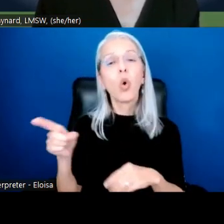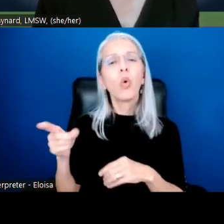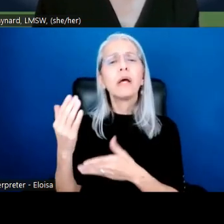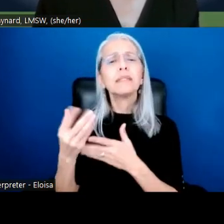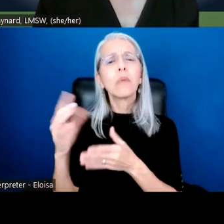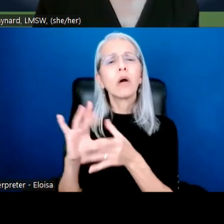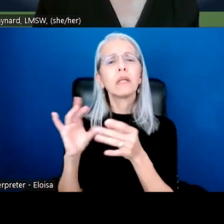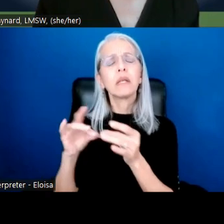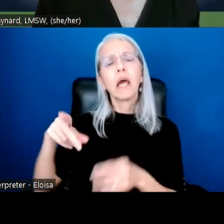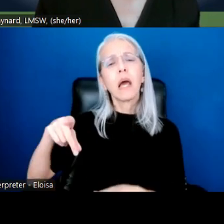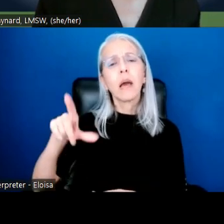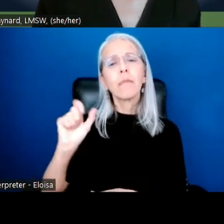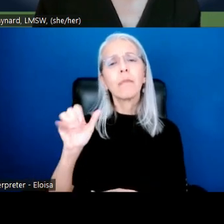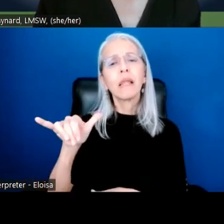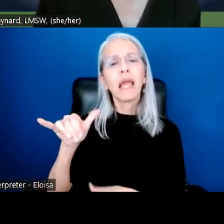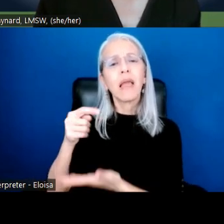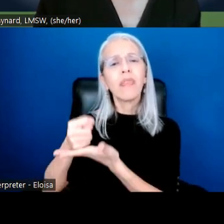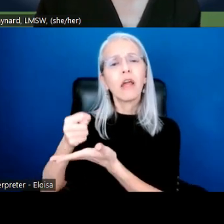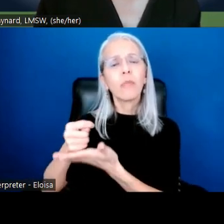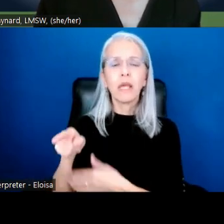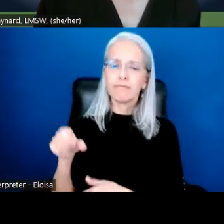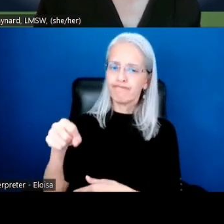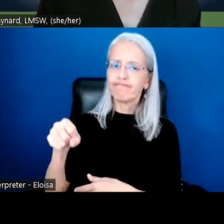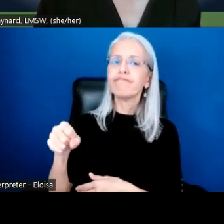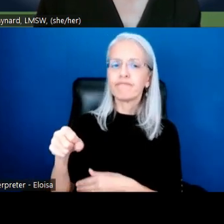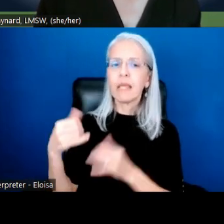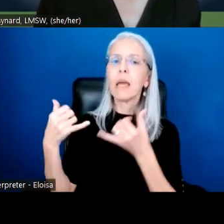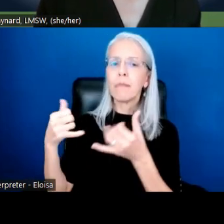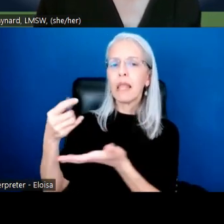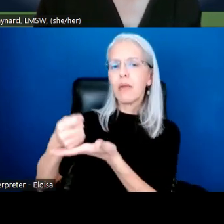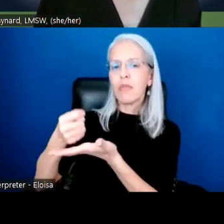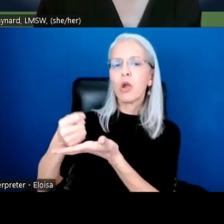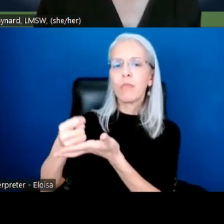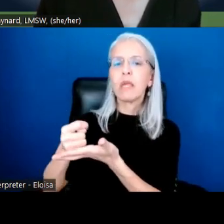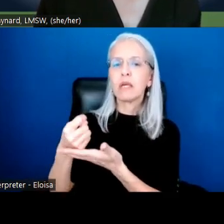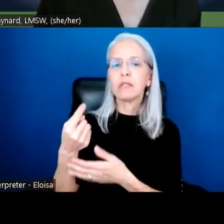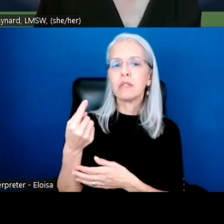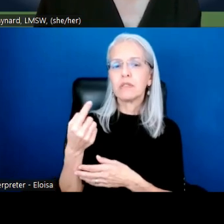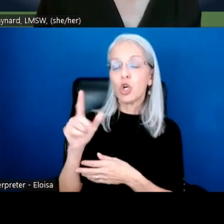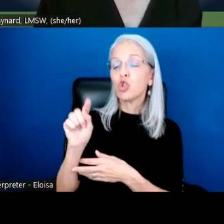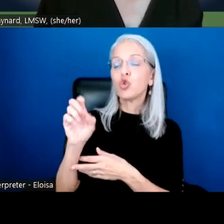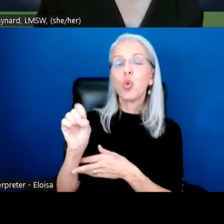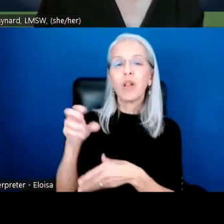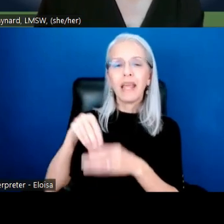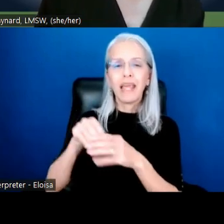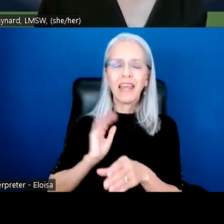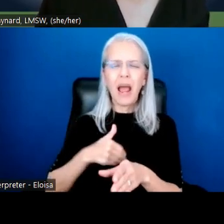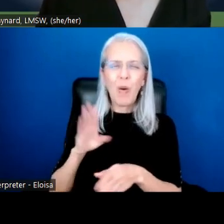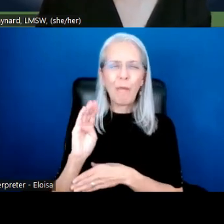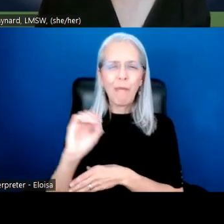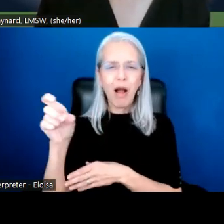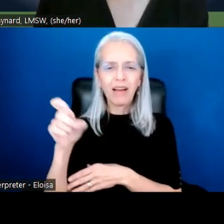Yes, indeed. Play therapy is certainly one of those tools in our toolbox. What else,